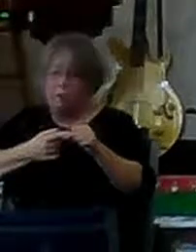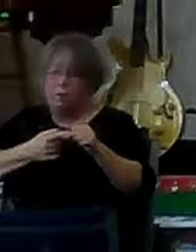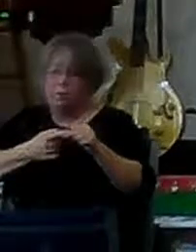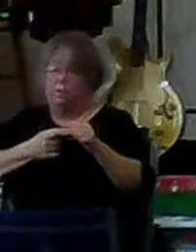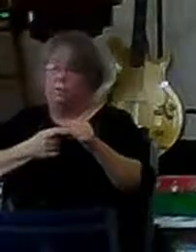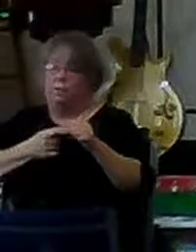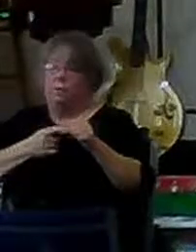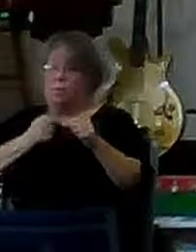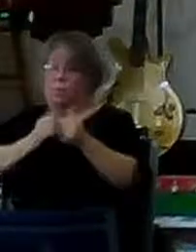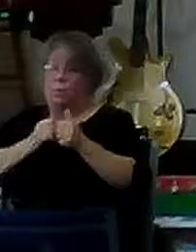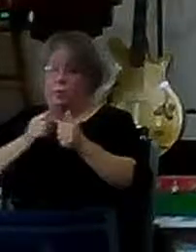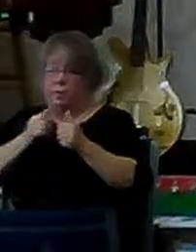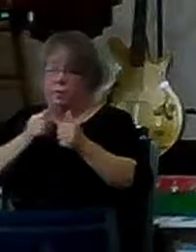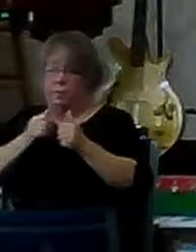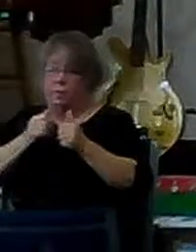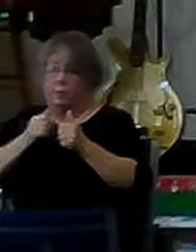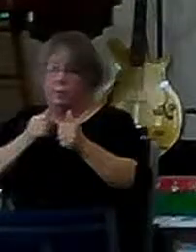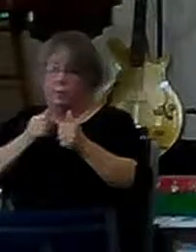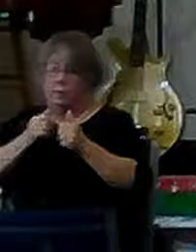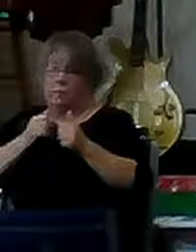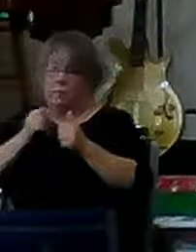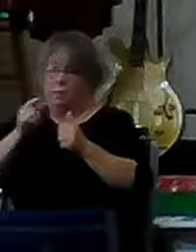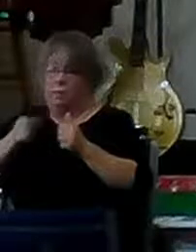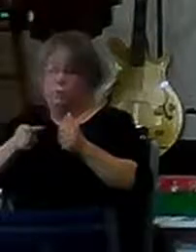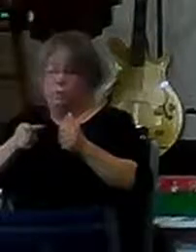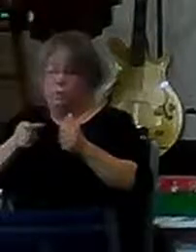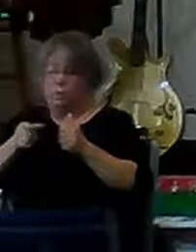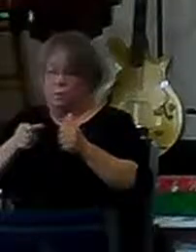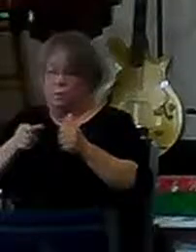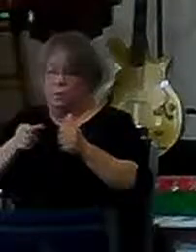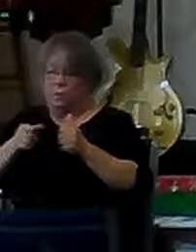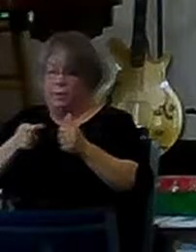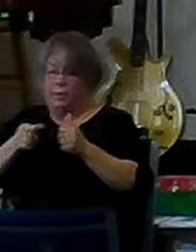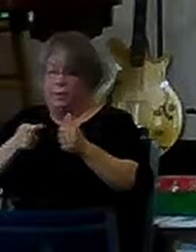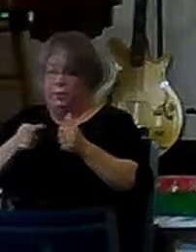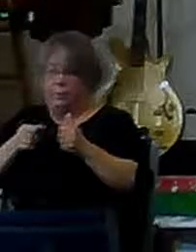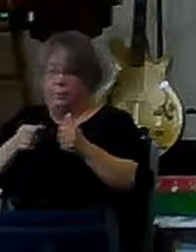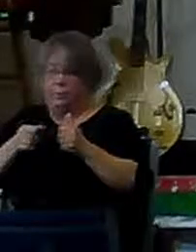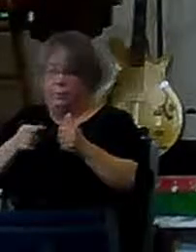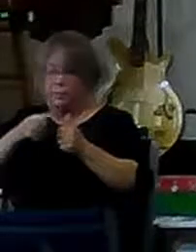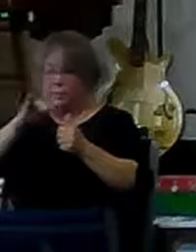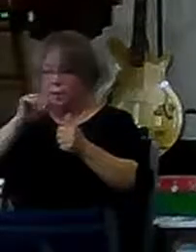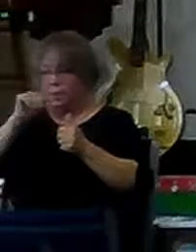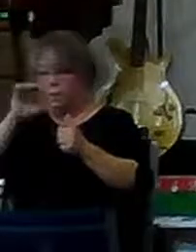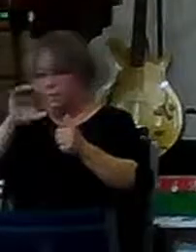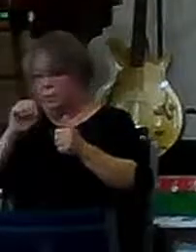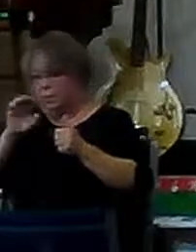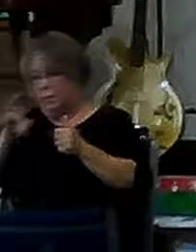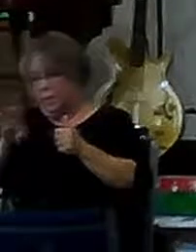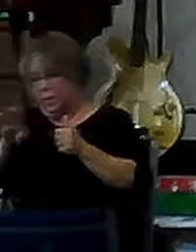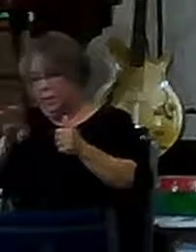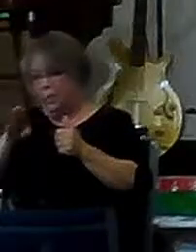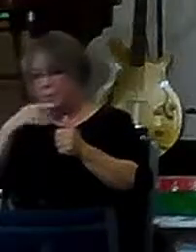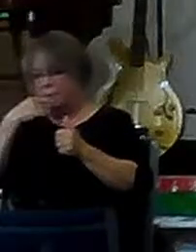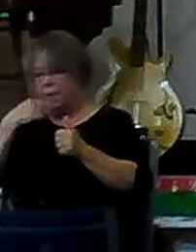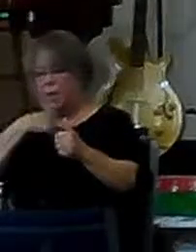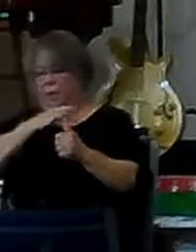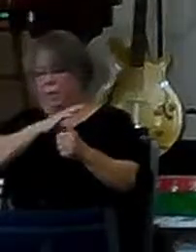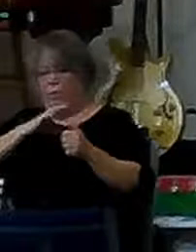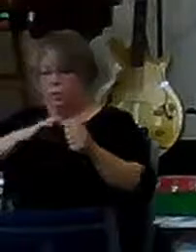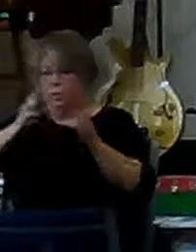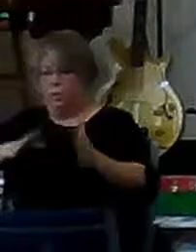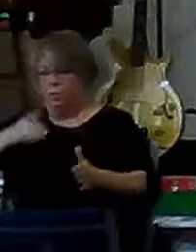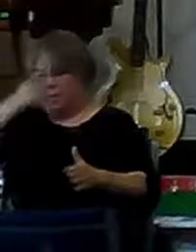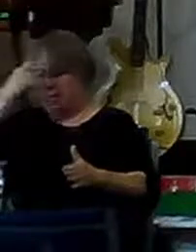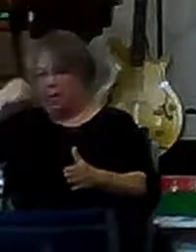that question really will push you in a direction. Jacob Arminius said, "I'm a Christian because